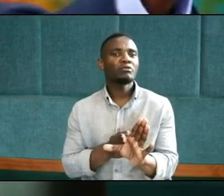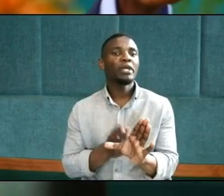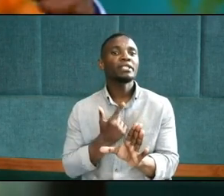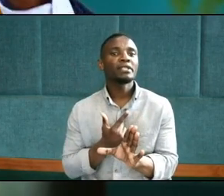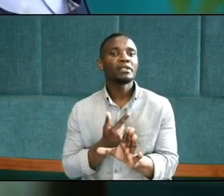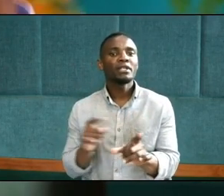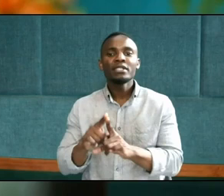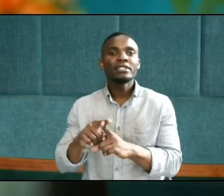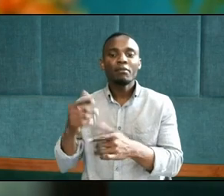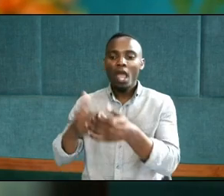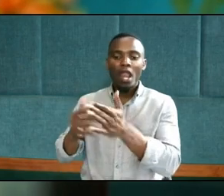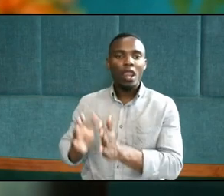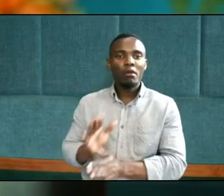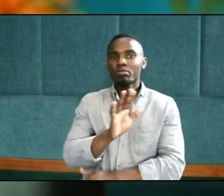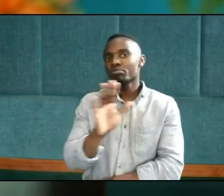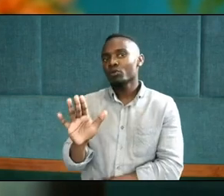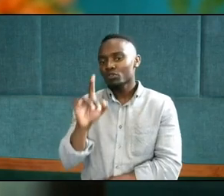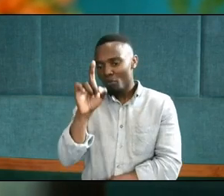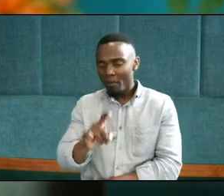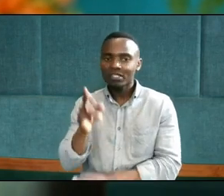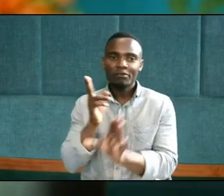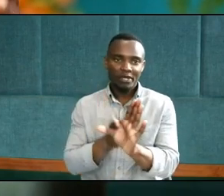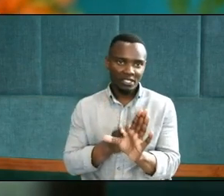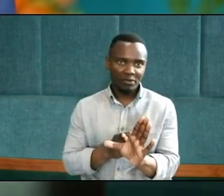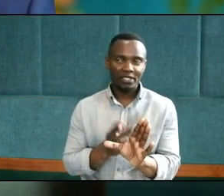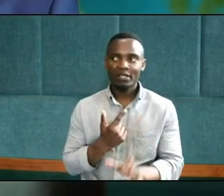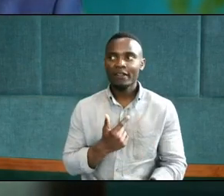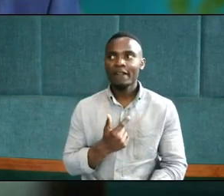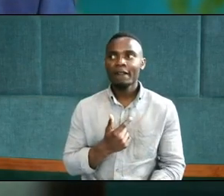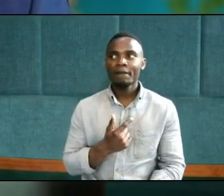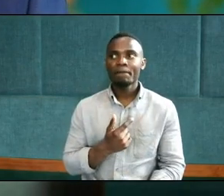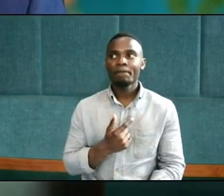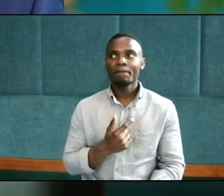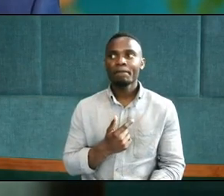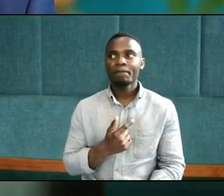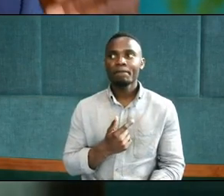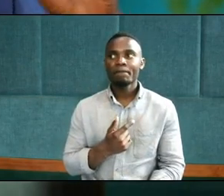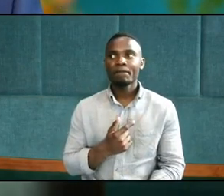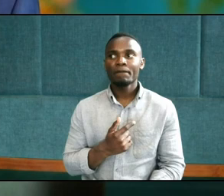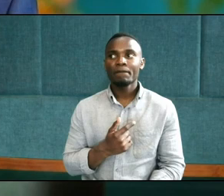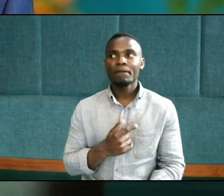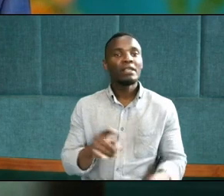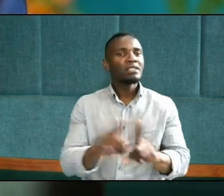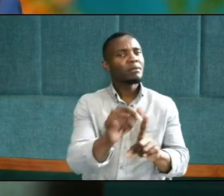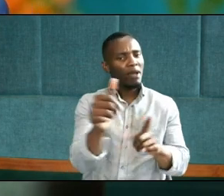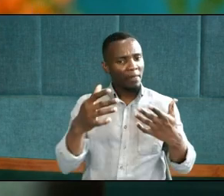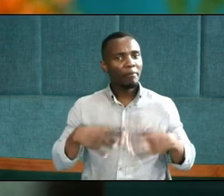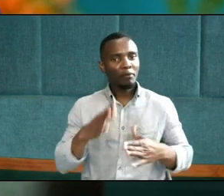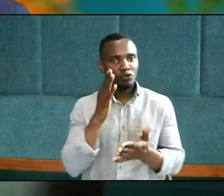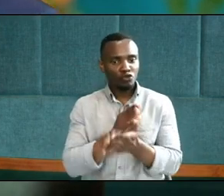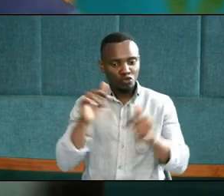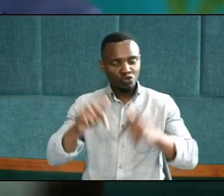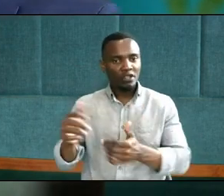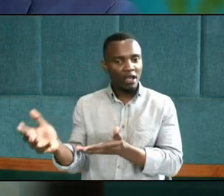in your neighborhood, be involved. I'm happy that there are some people who have brought visitors today. Thank you very much. Be involved.